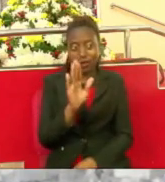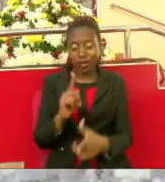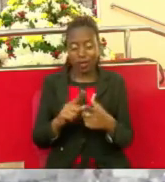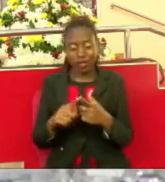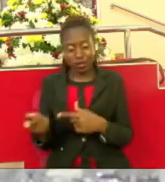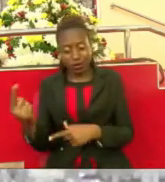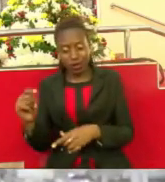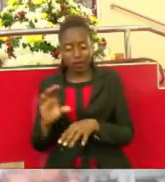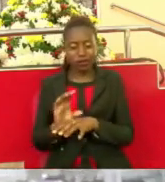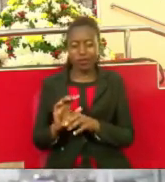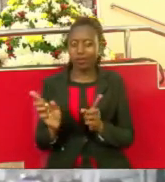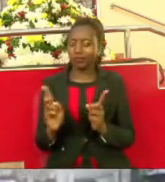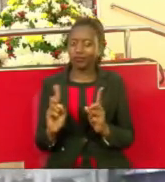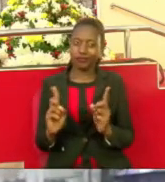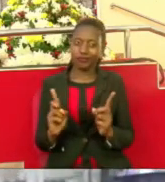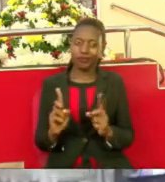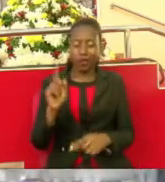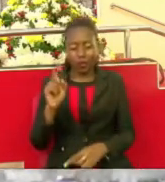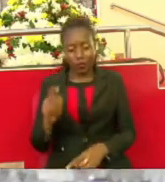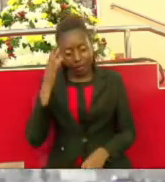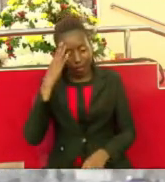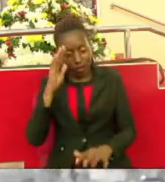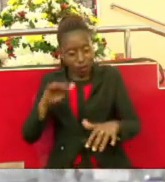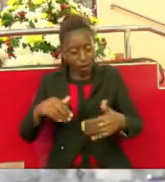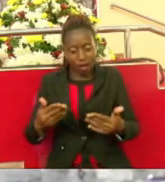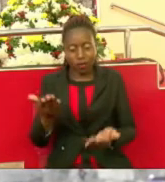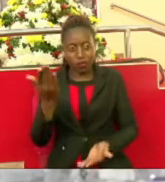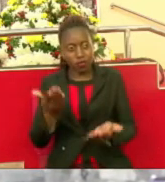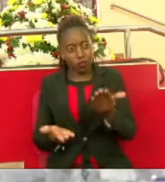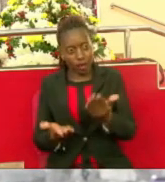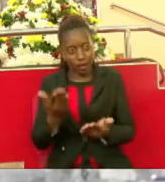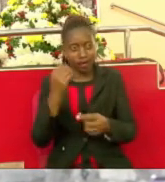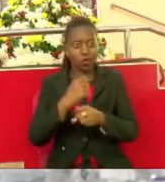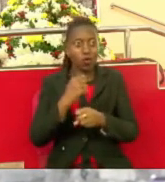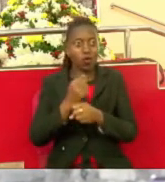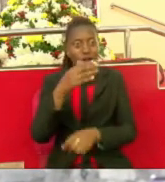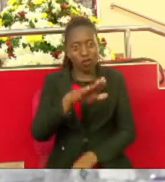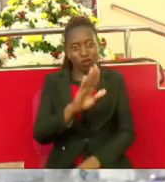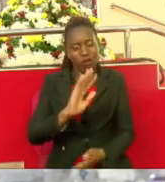But we know how to balance our work and not to run away.